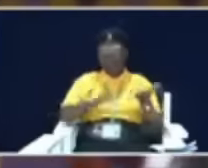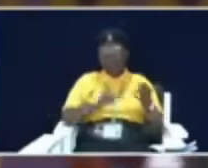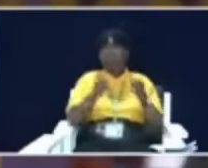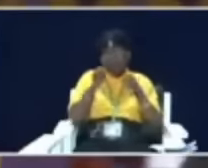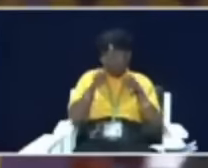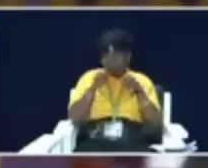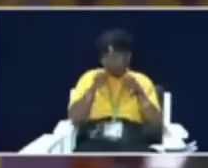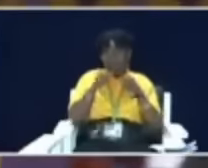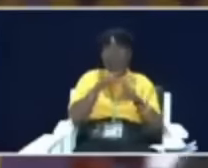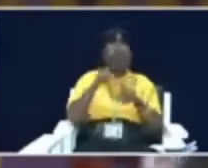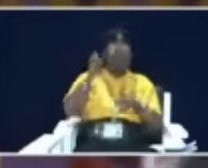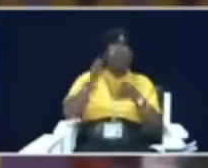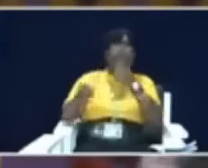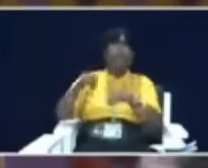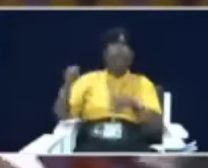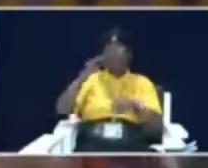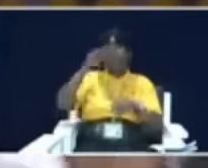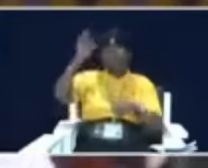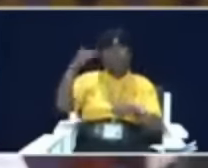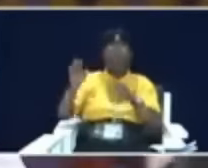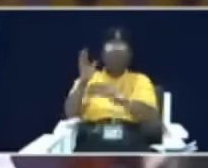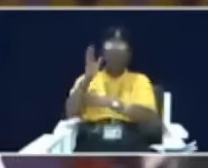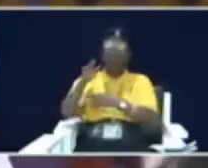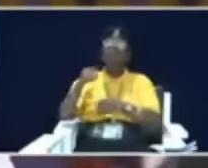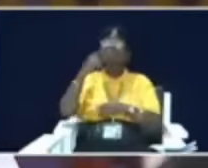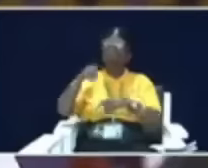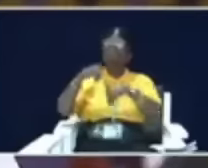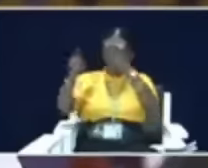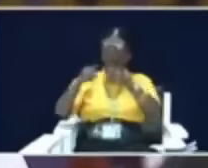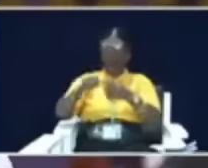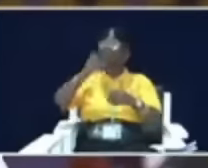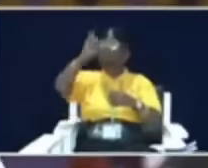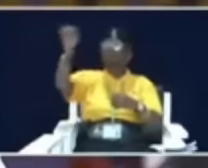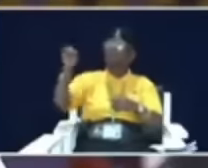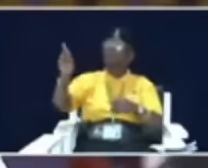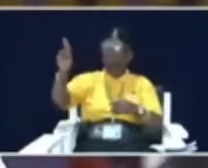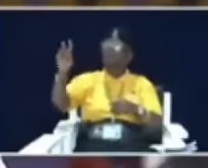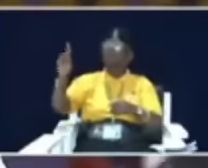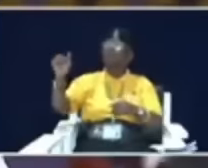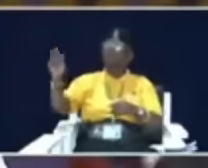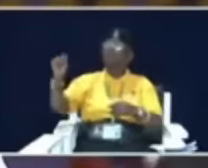said, go to Jordan and wash and be clean. He said, me?